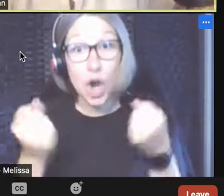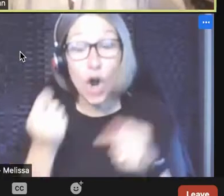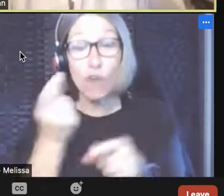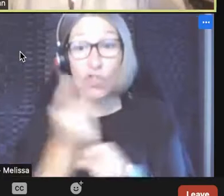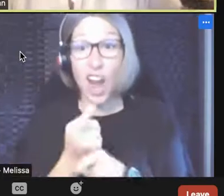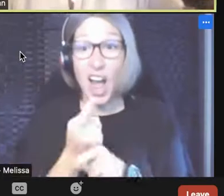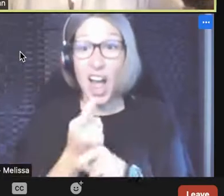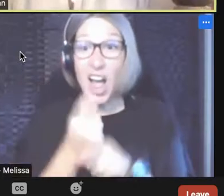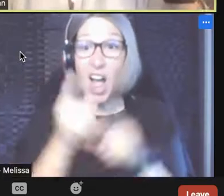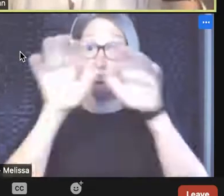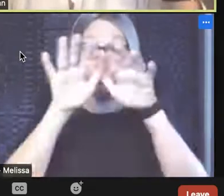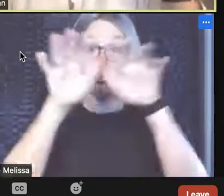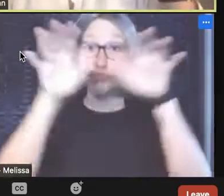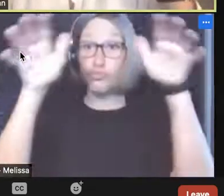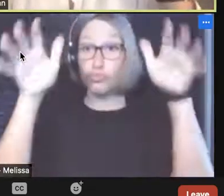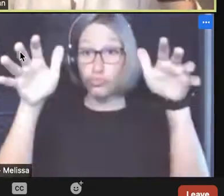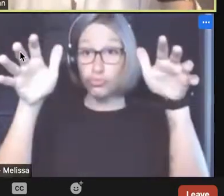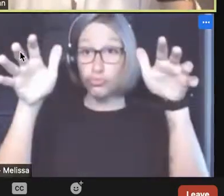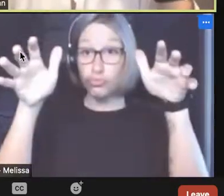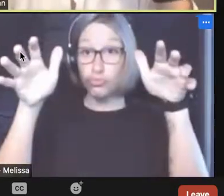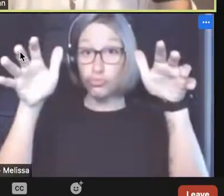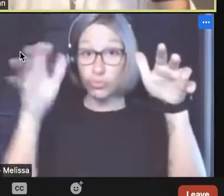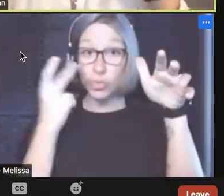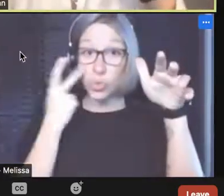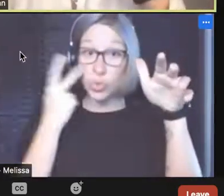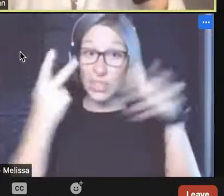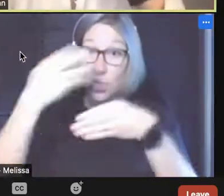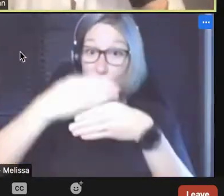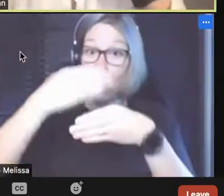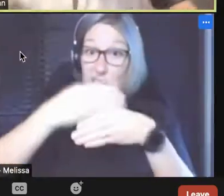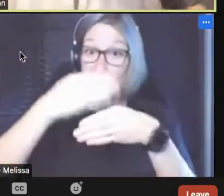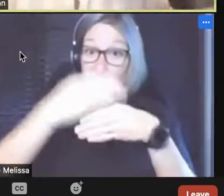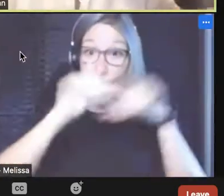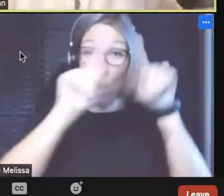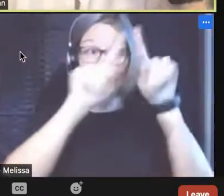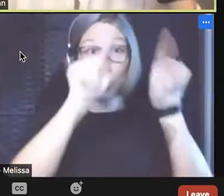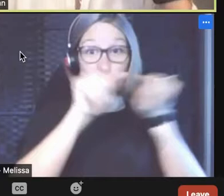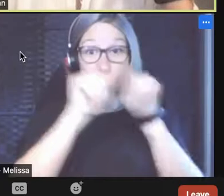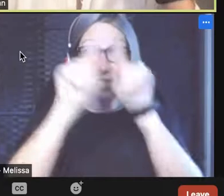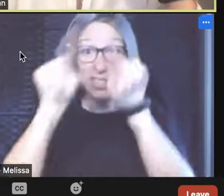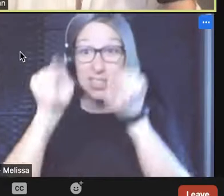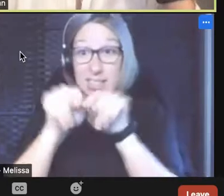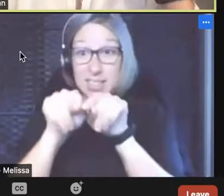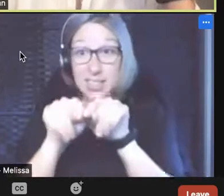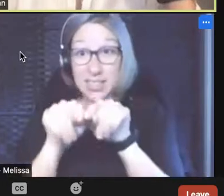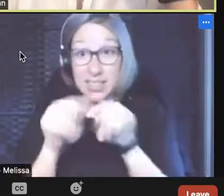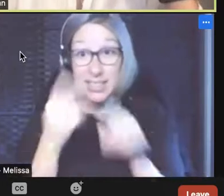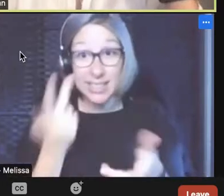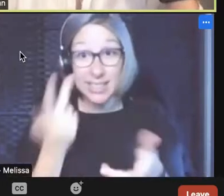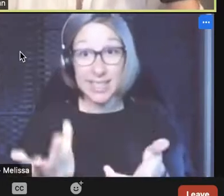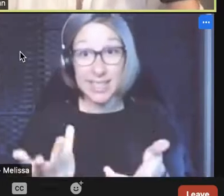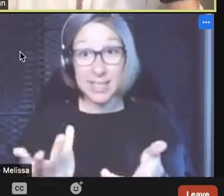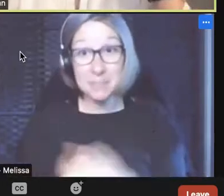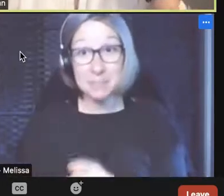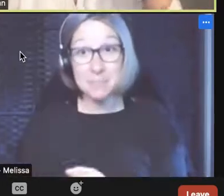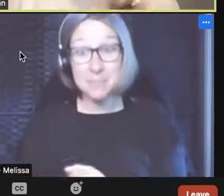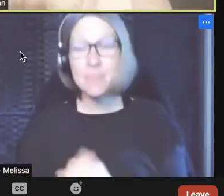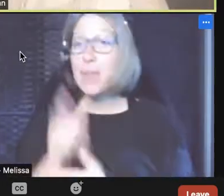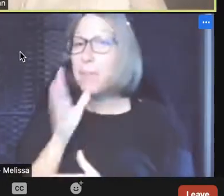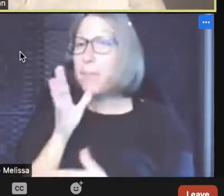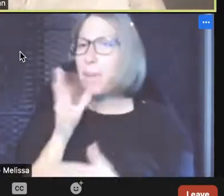shape of a roundish little car. It's got, can't you see the windows there? Can't you see the windows on the car? Oh, what kind of animal?